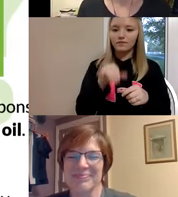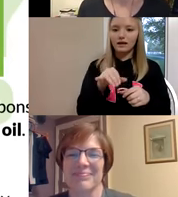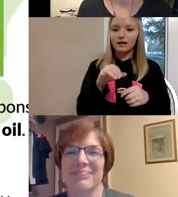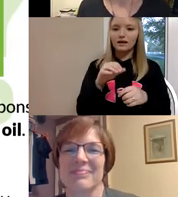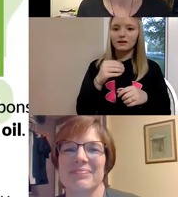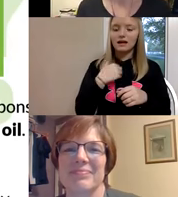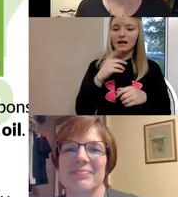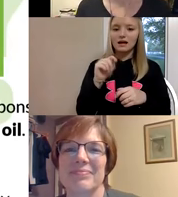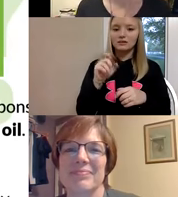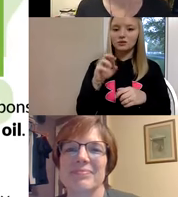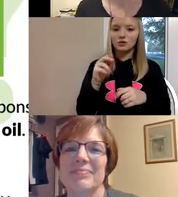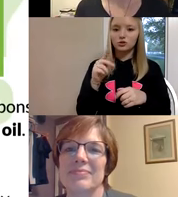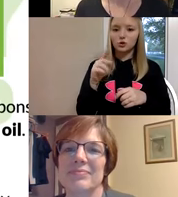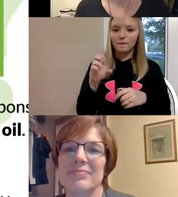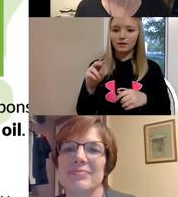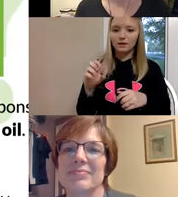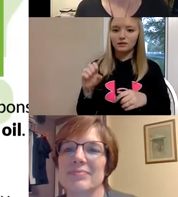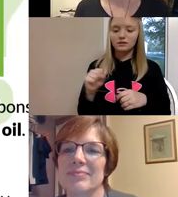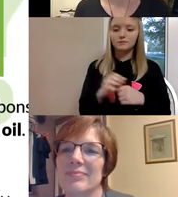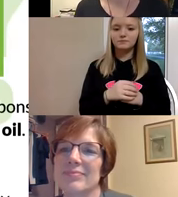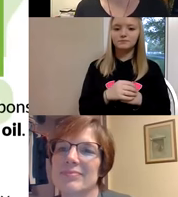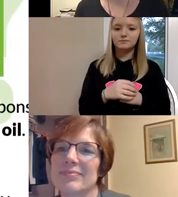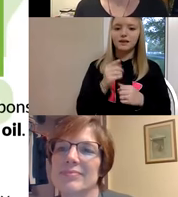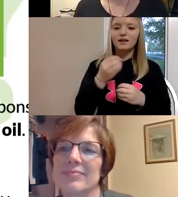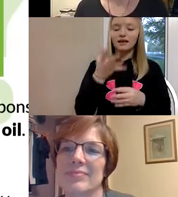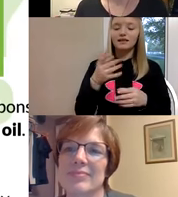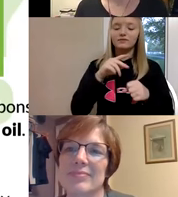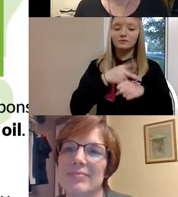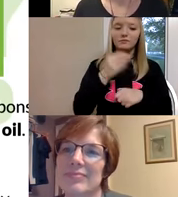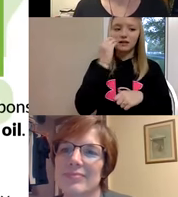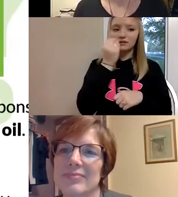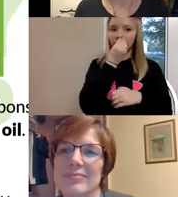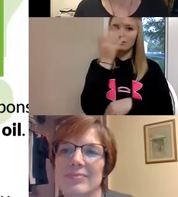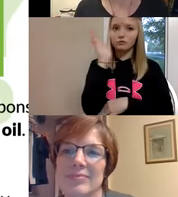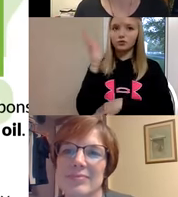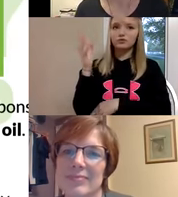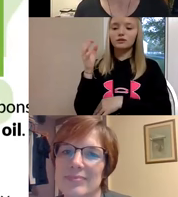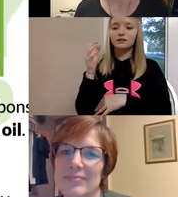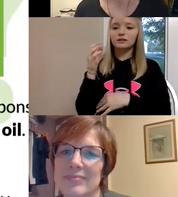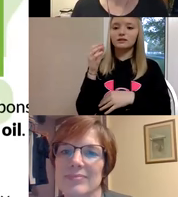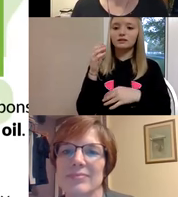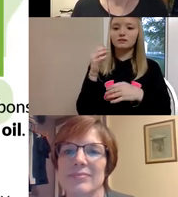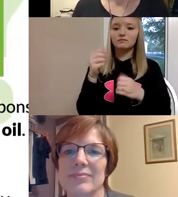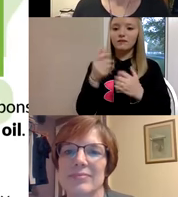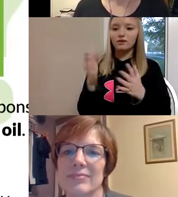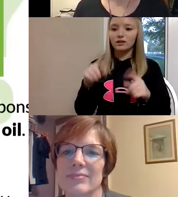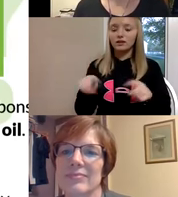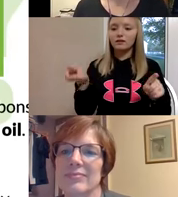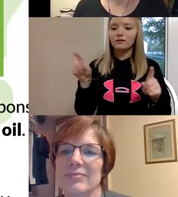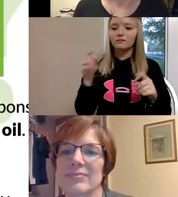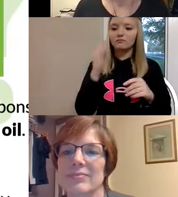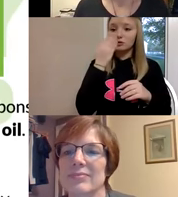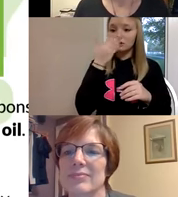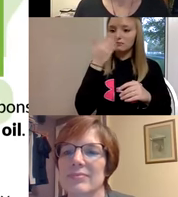plants, flowers, and trees their wide range of scents, from earthy to floral to citrusy. And it turns